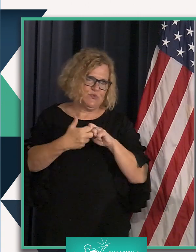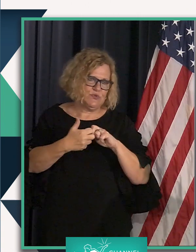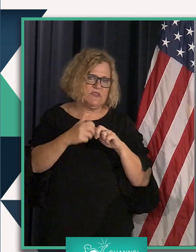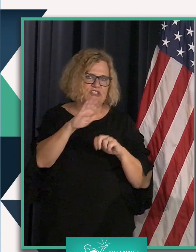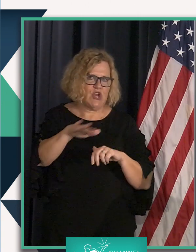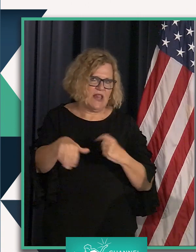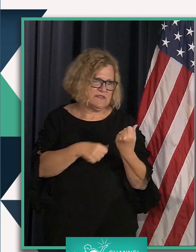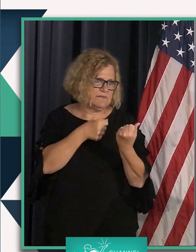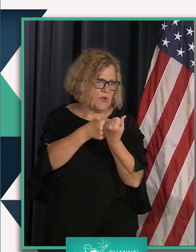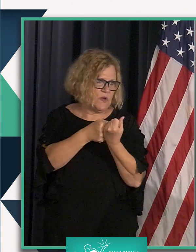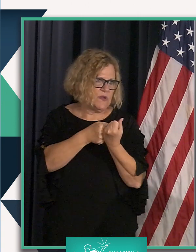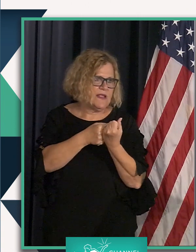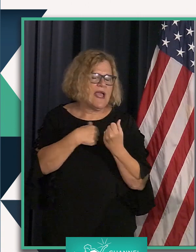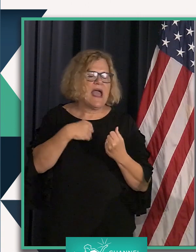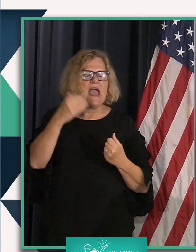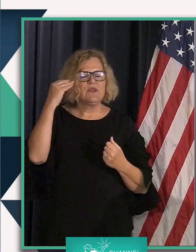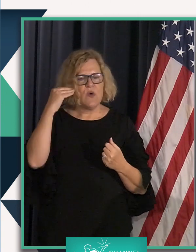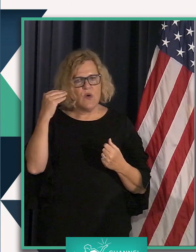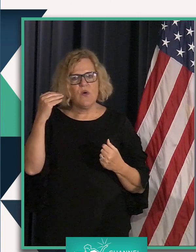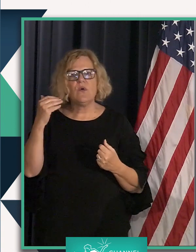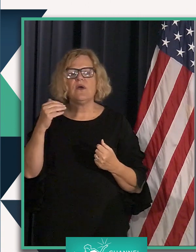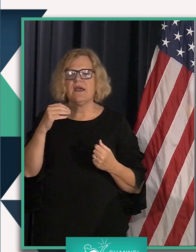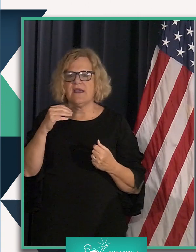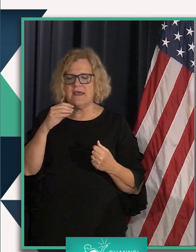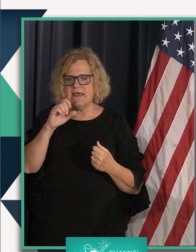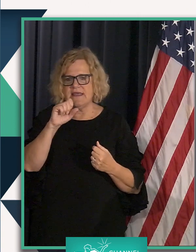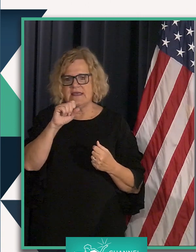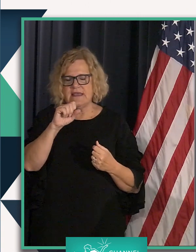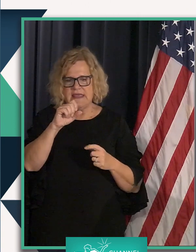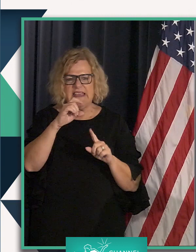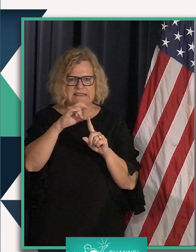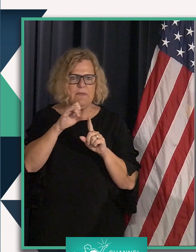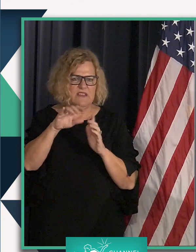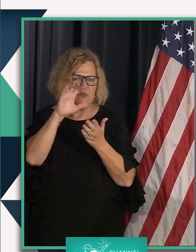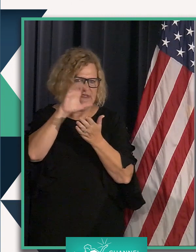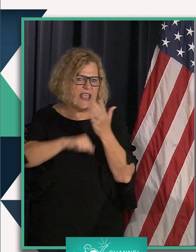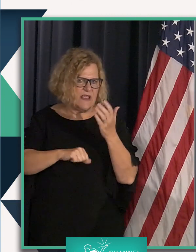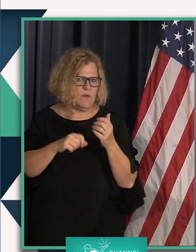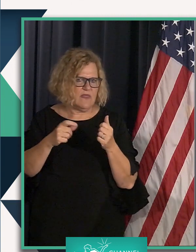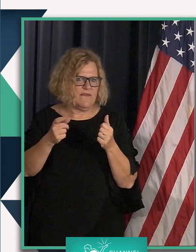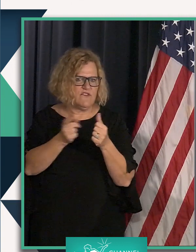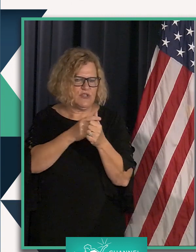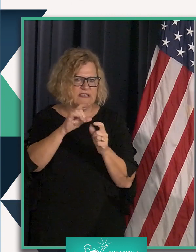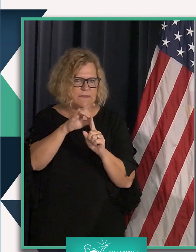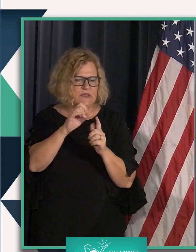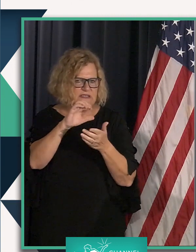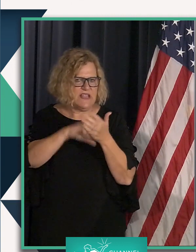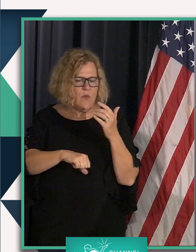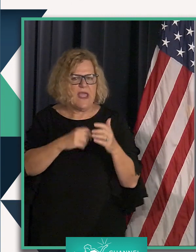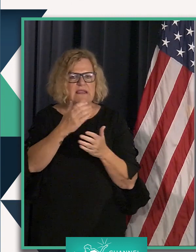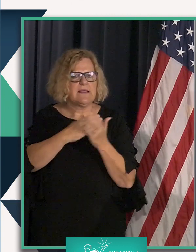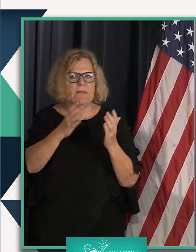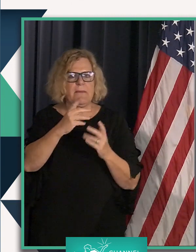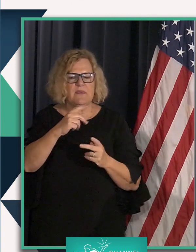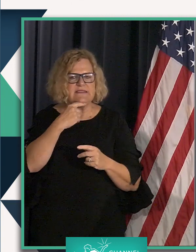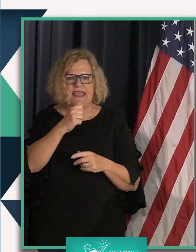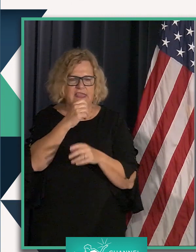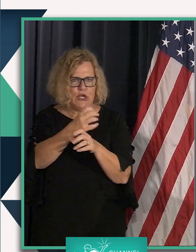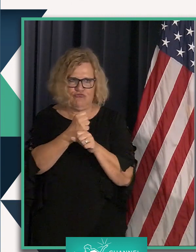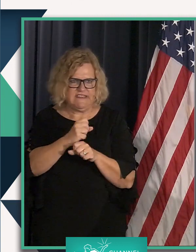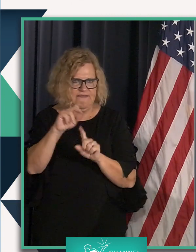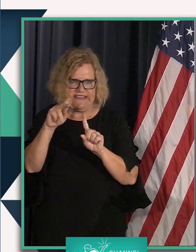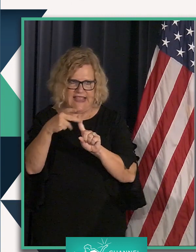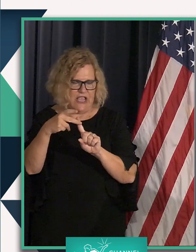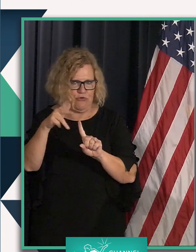as child support. I know the stimulus was taken away, the first stimulus. Some people said that they didn't receive the